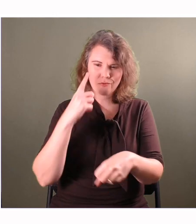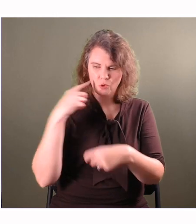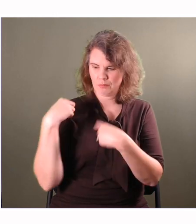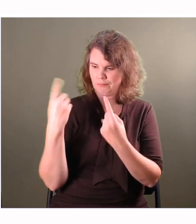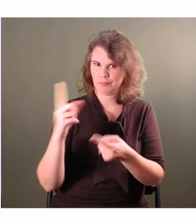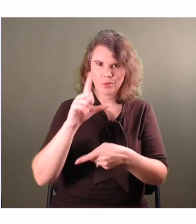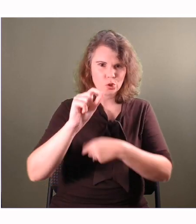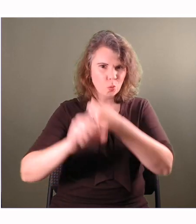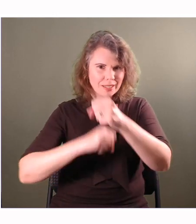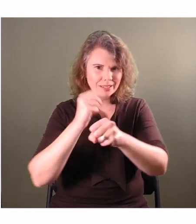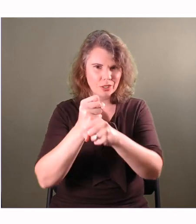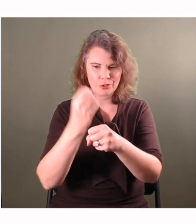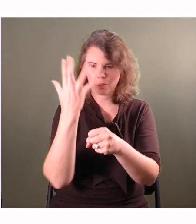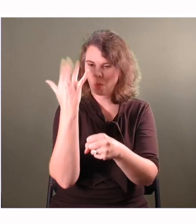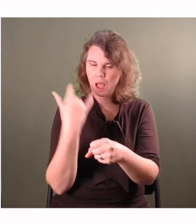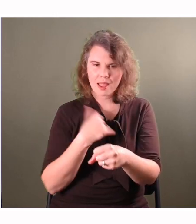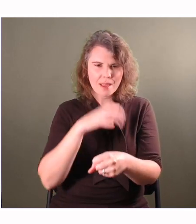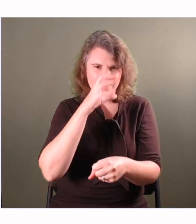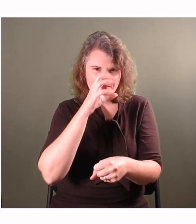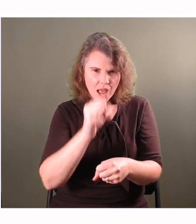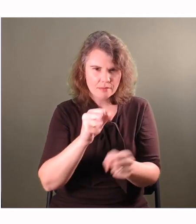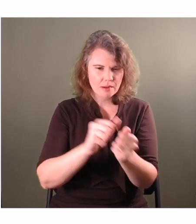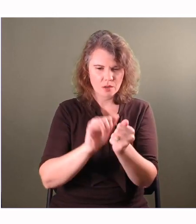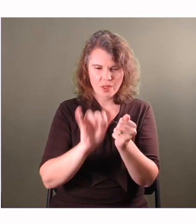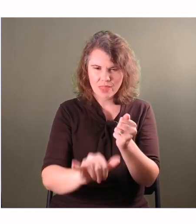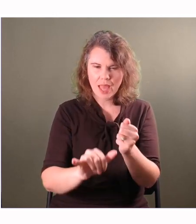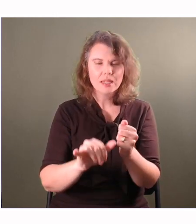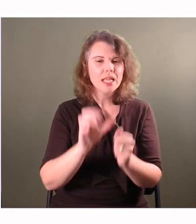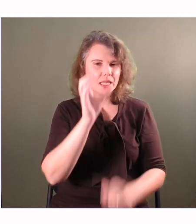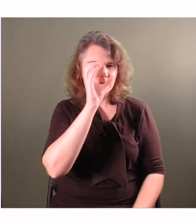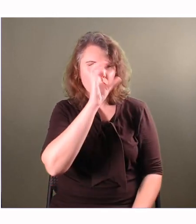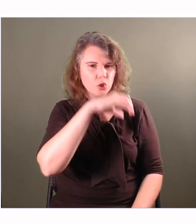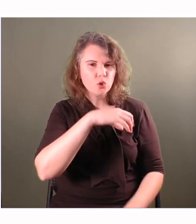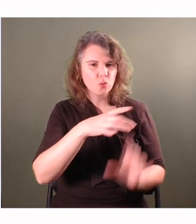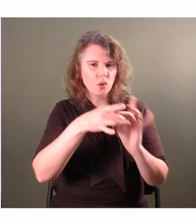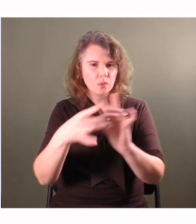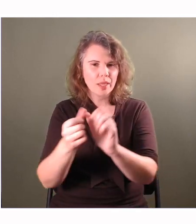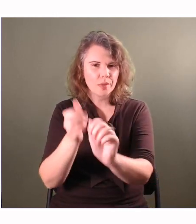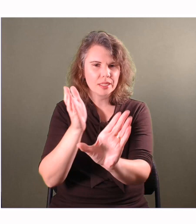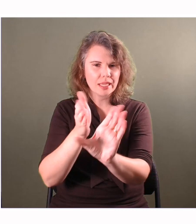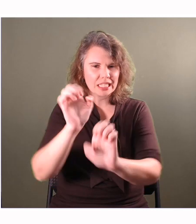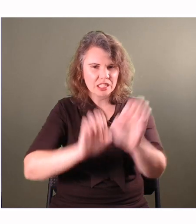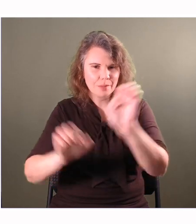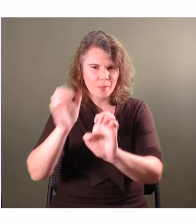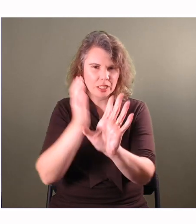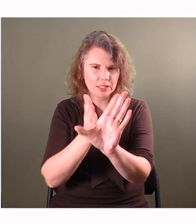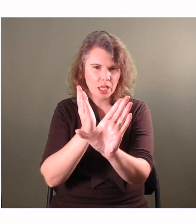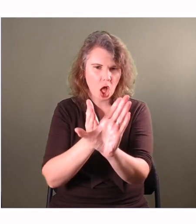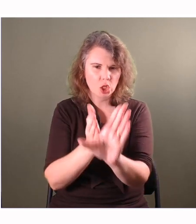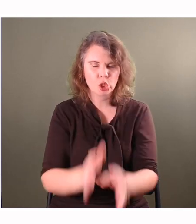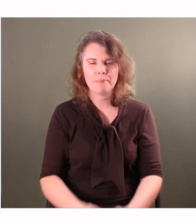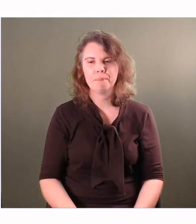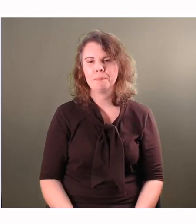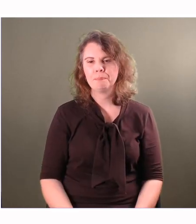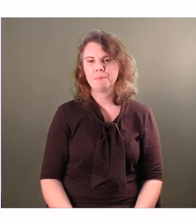this particular domain? It's an unusual one in psychology, in experimental psychology.